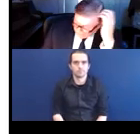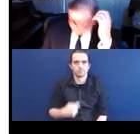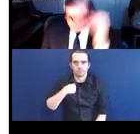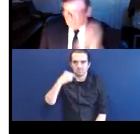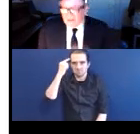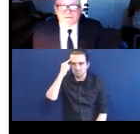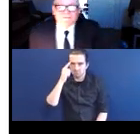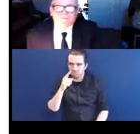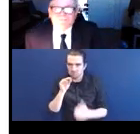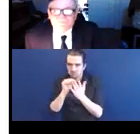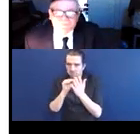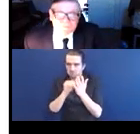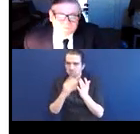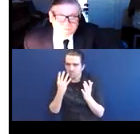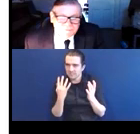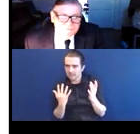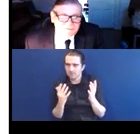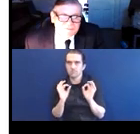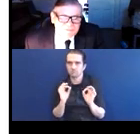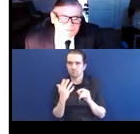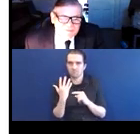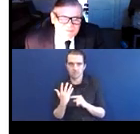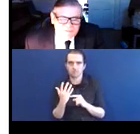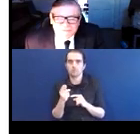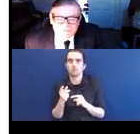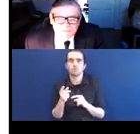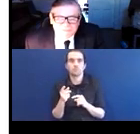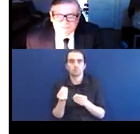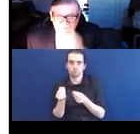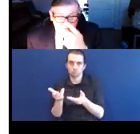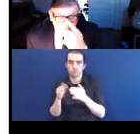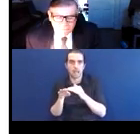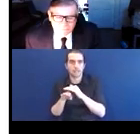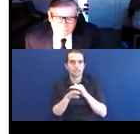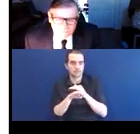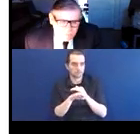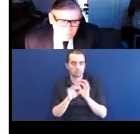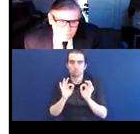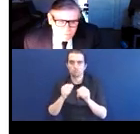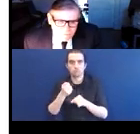Somebody else says improved access to formal education and skill acquisitions training.